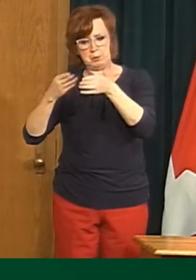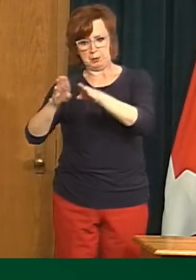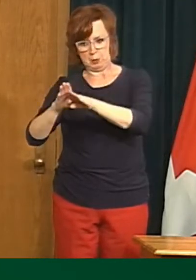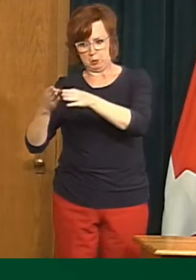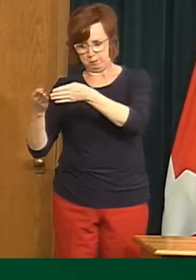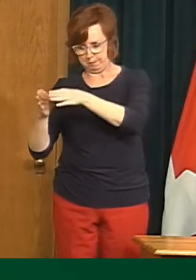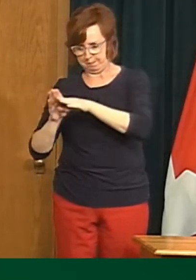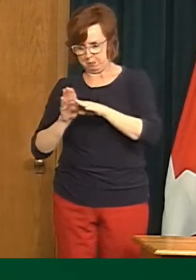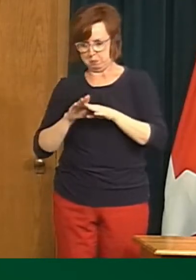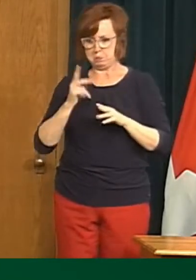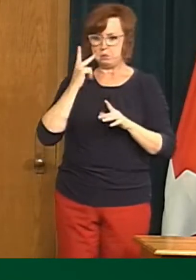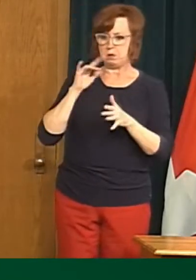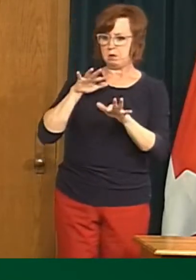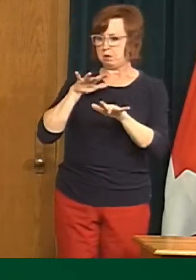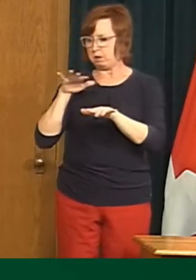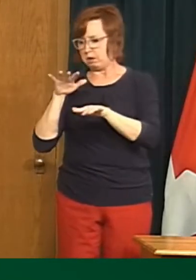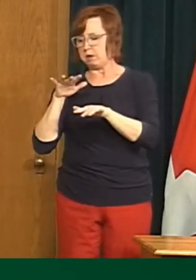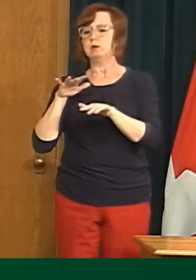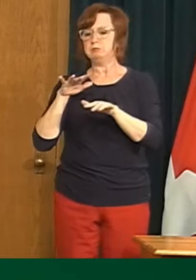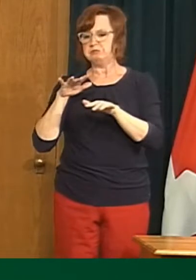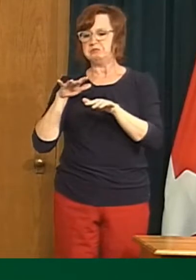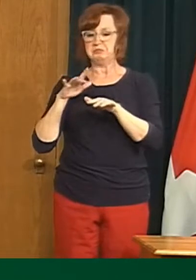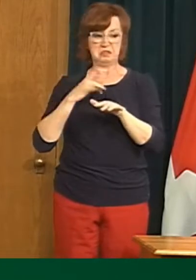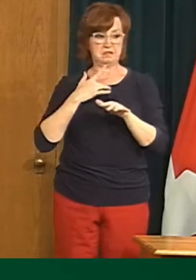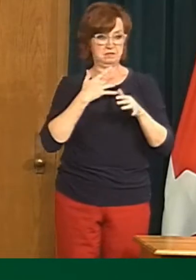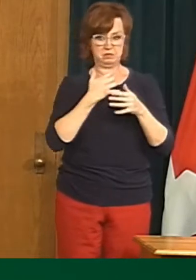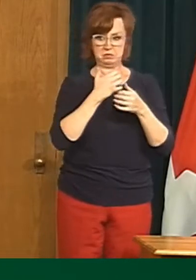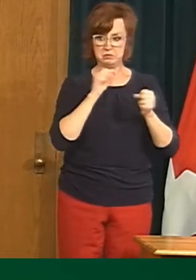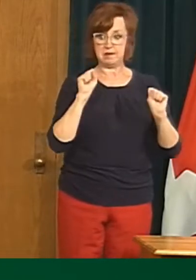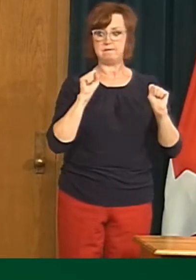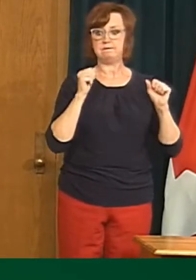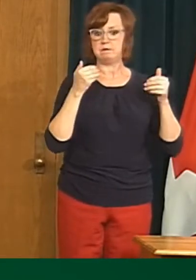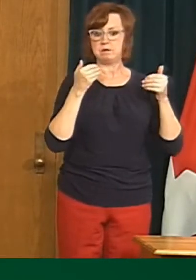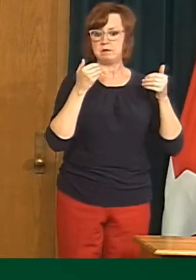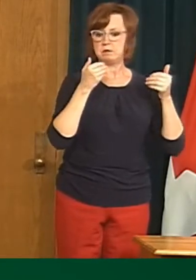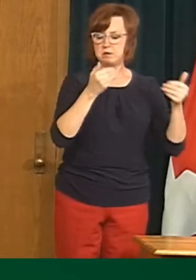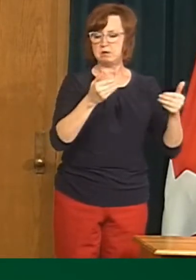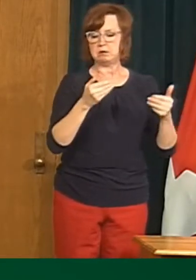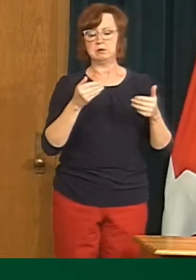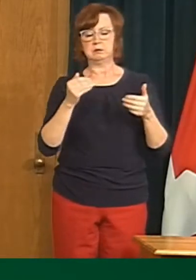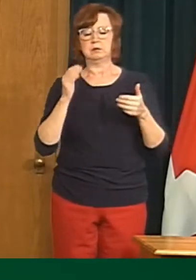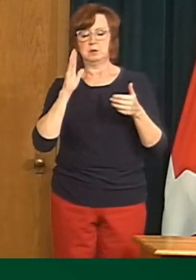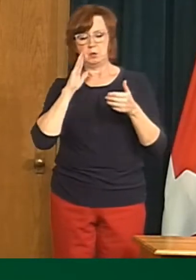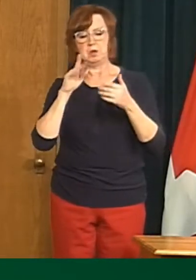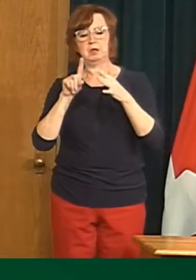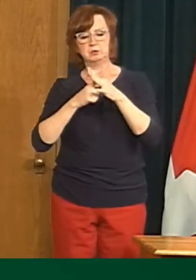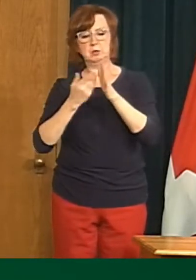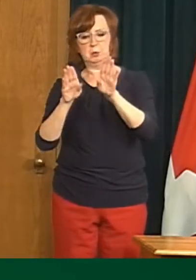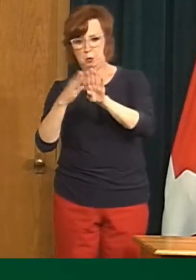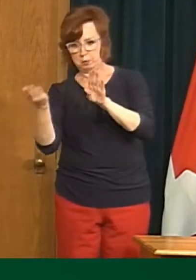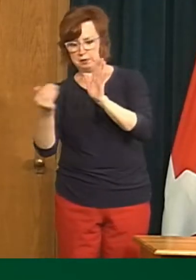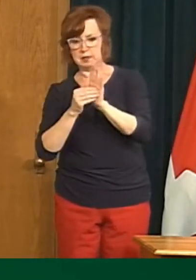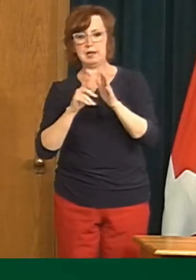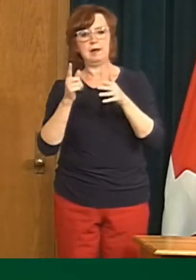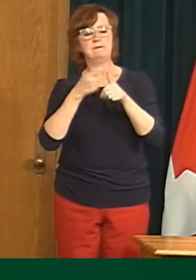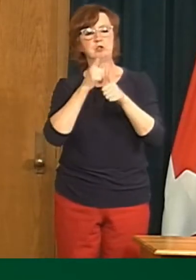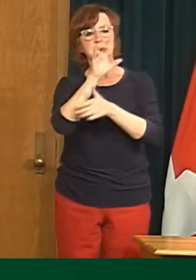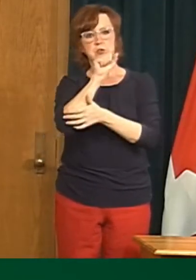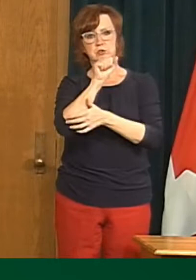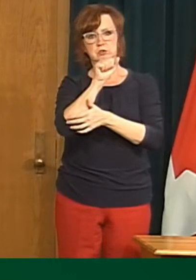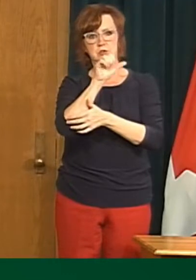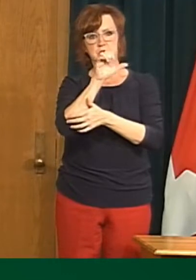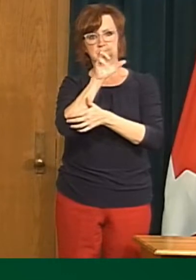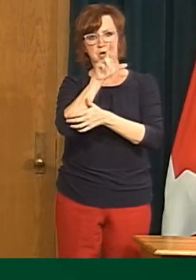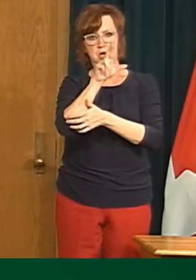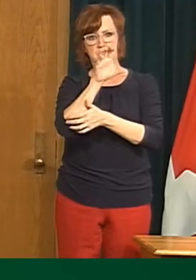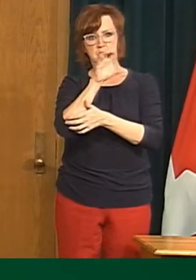reinstituting these services sooner rather than later. And as we said, that's going to start about the middle of June in Arcola, and then it will expand to the rest